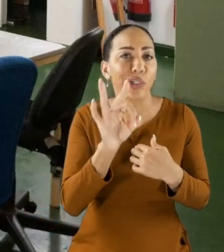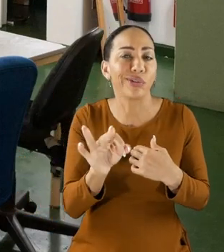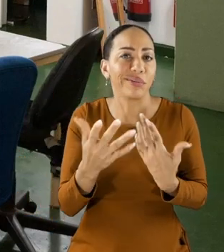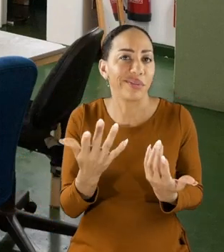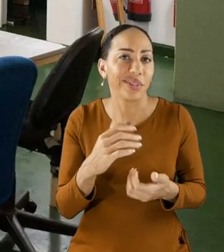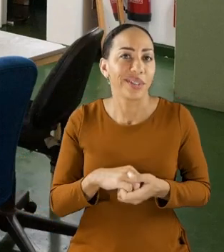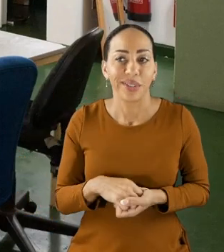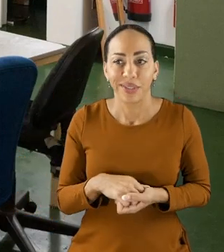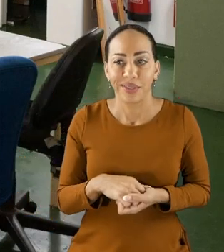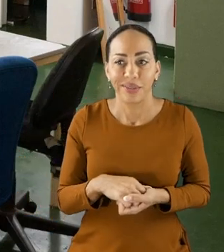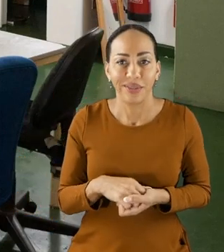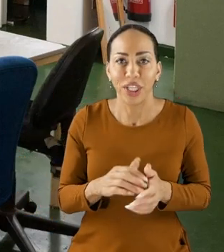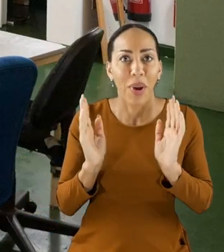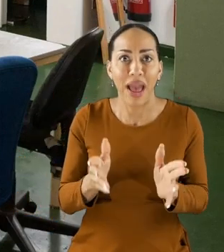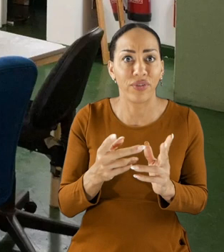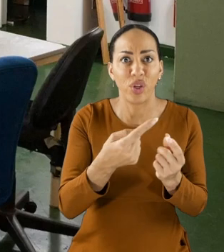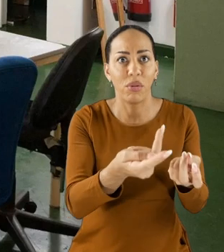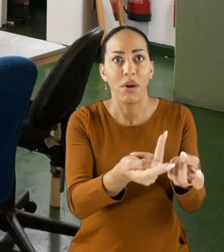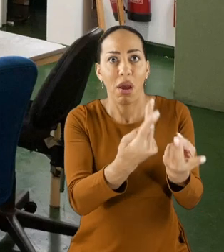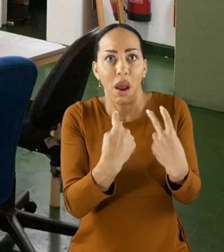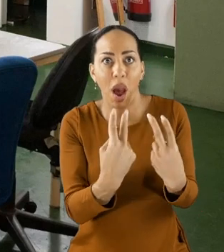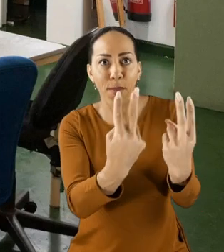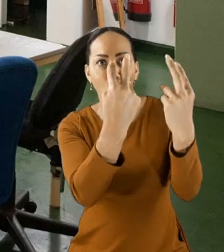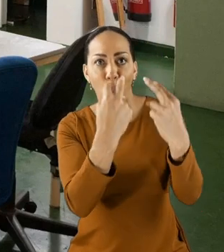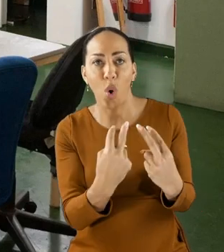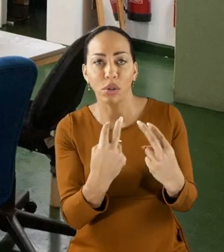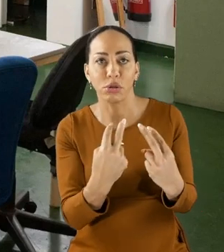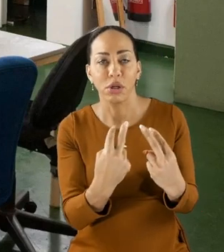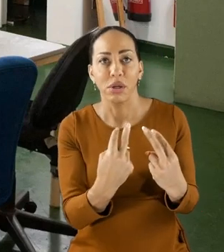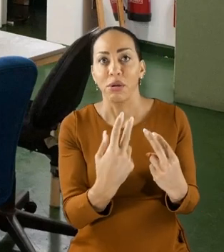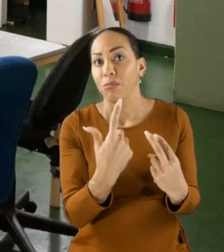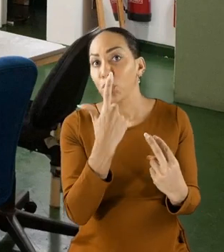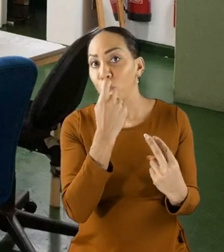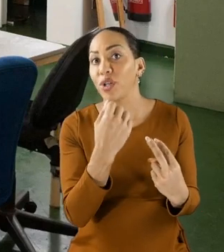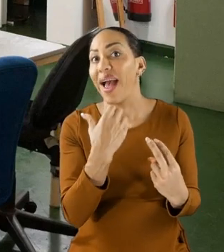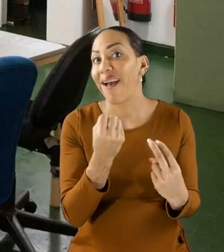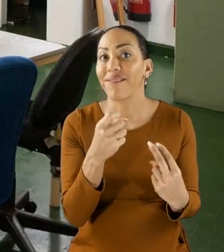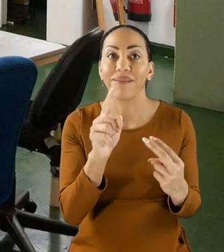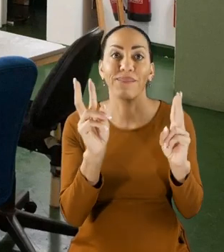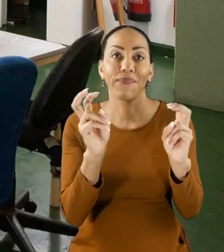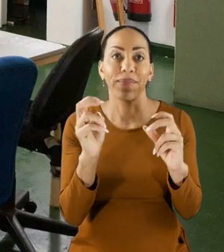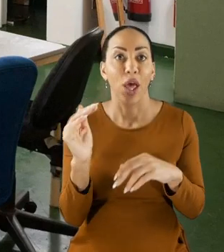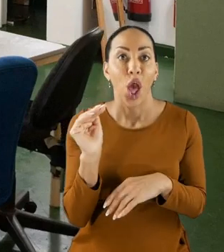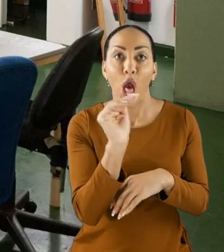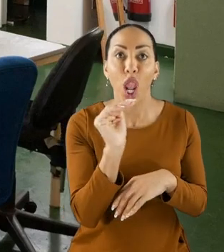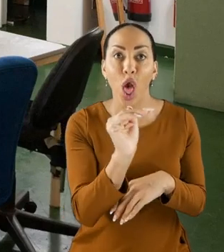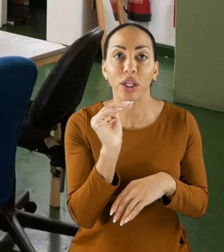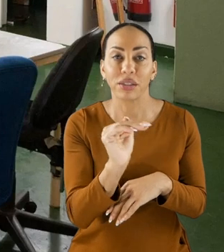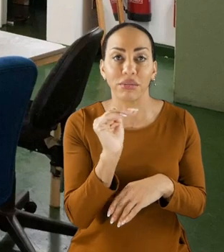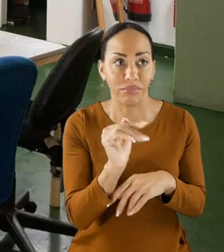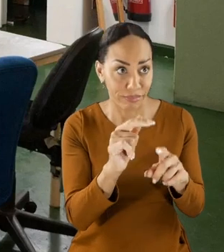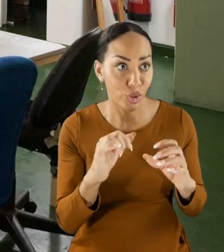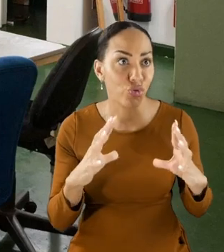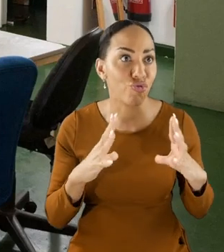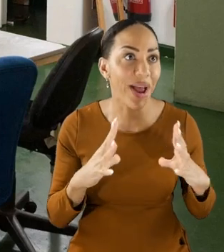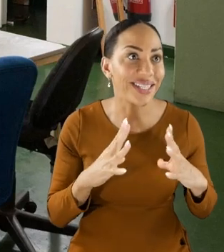It's an interesting question to think about in terms of those online audiences. They don't have to just come and watch it. They could just get alerts as well to tell